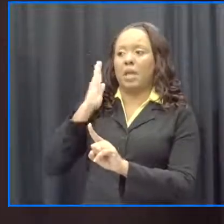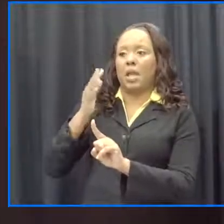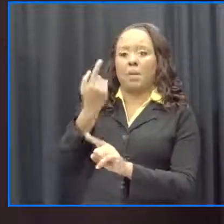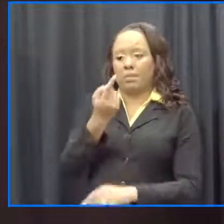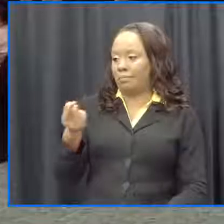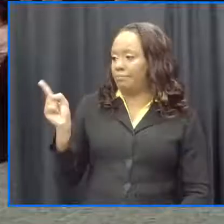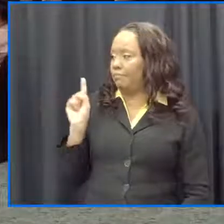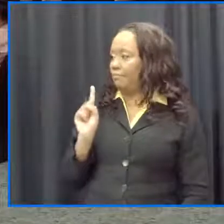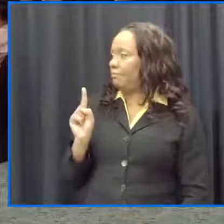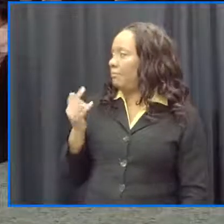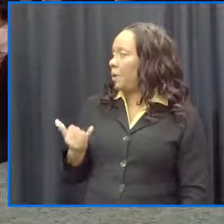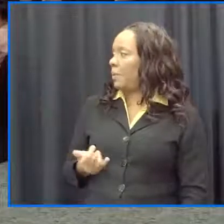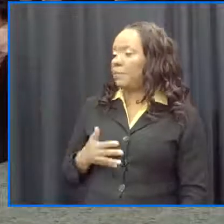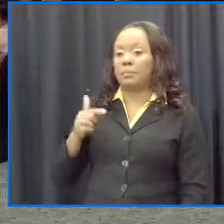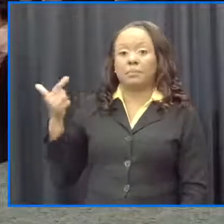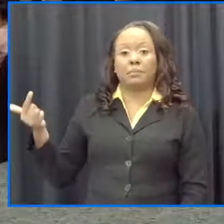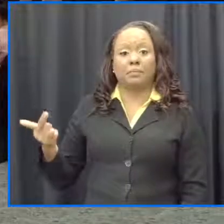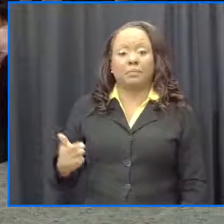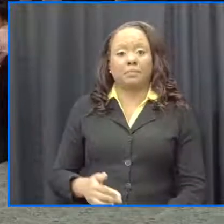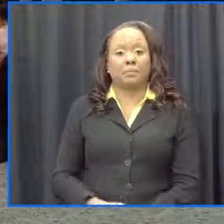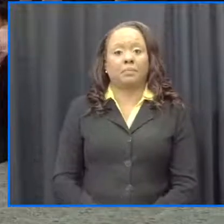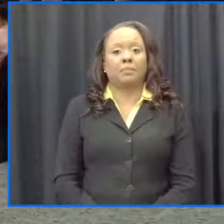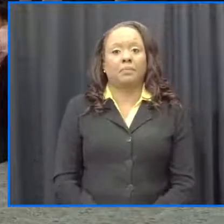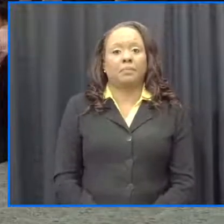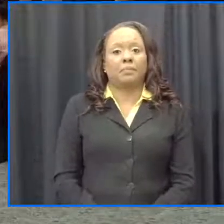falls. Minister Marshall.